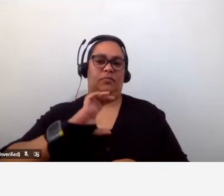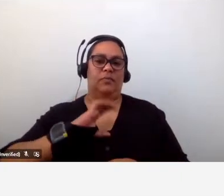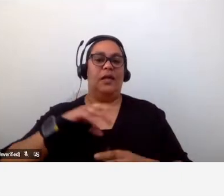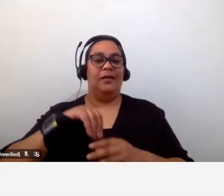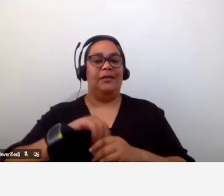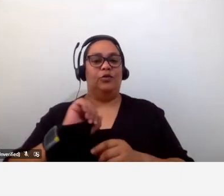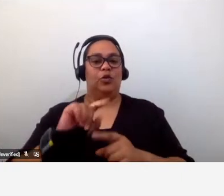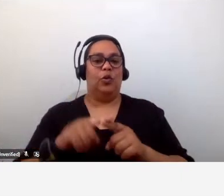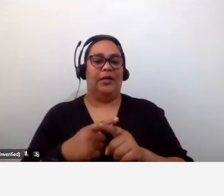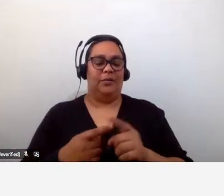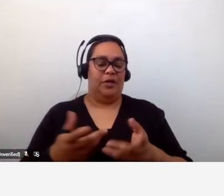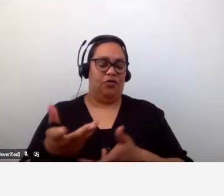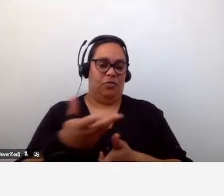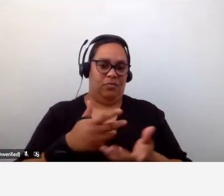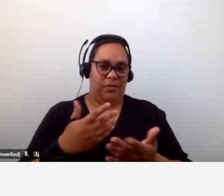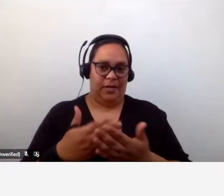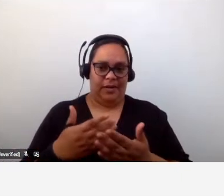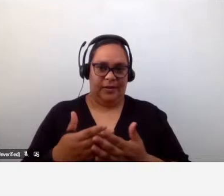the executive.